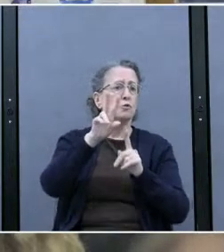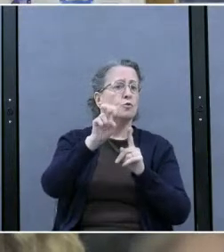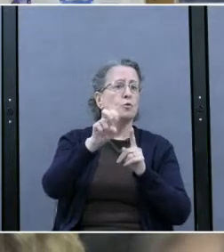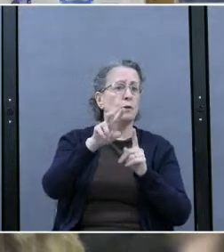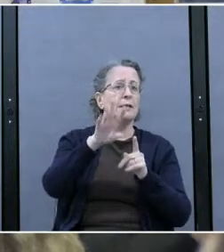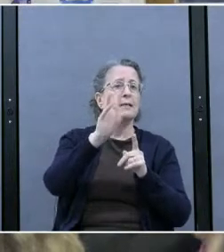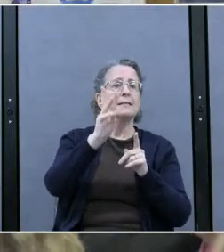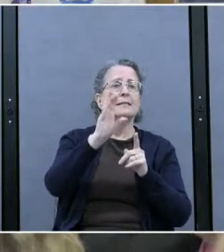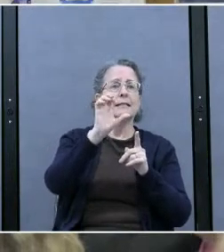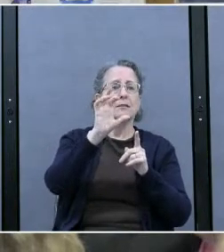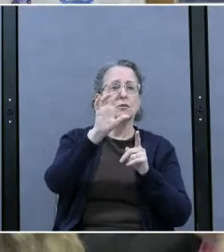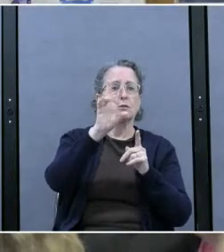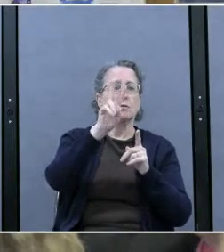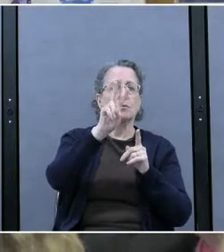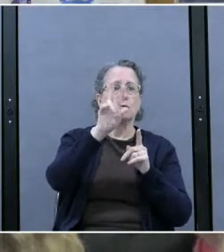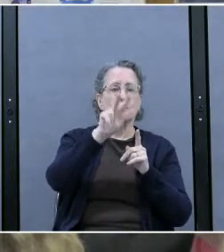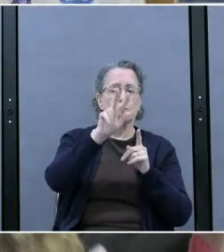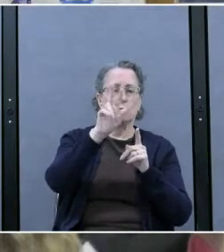total expenses.